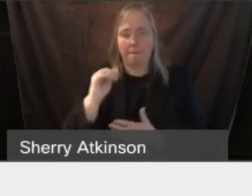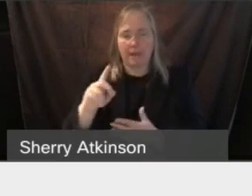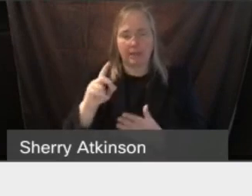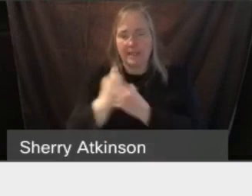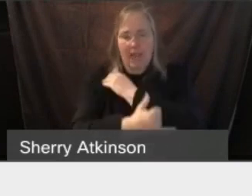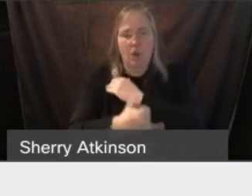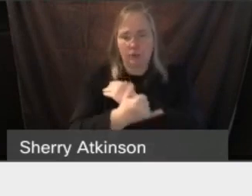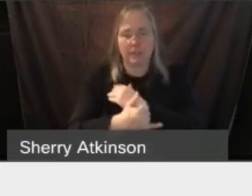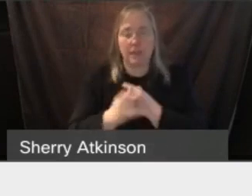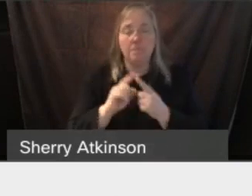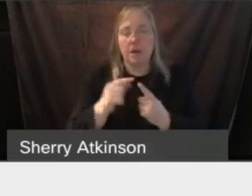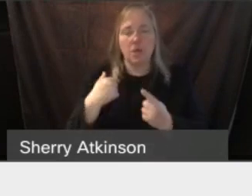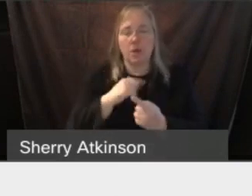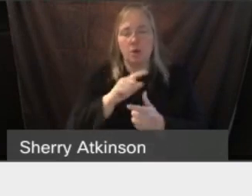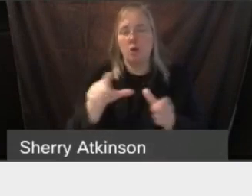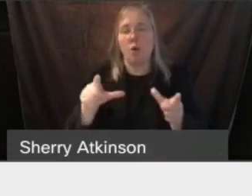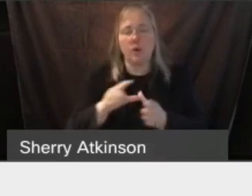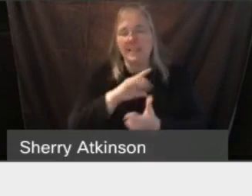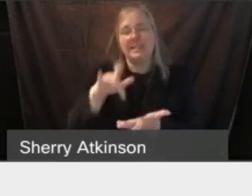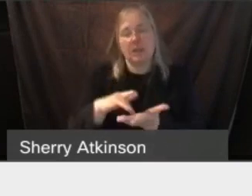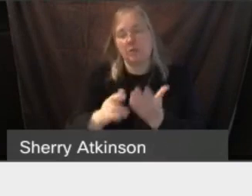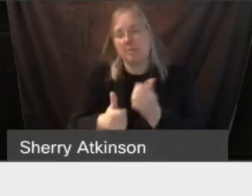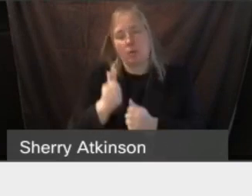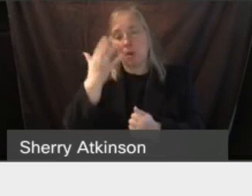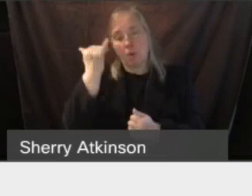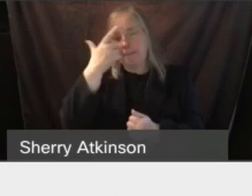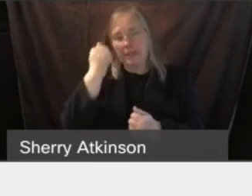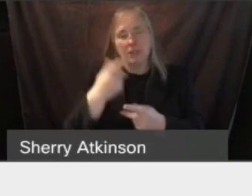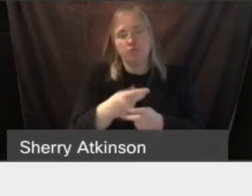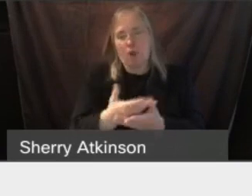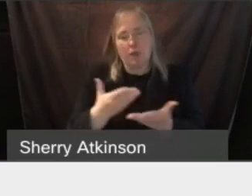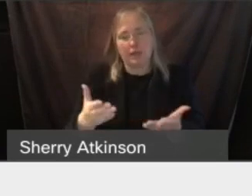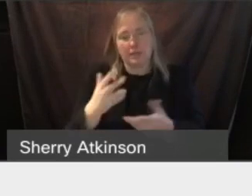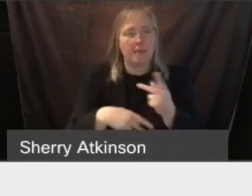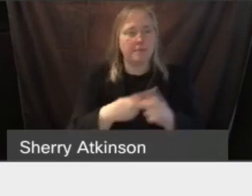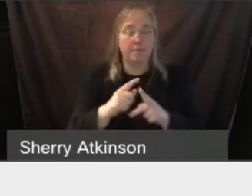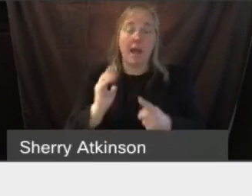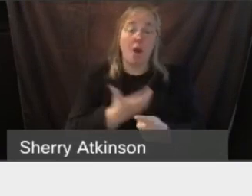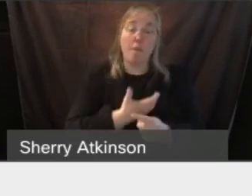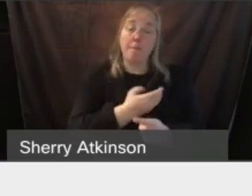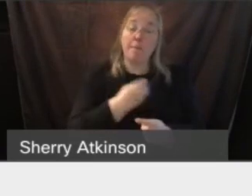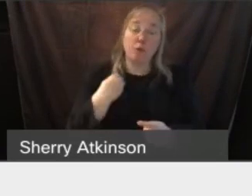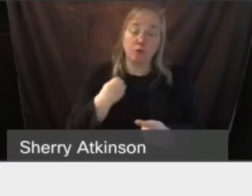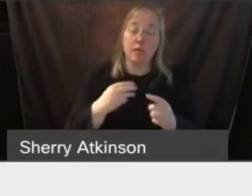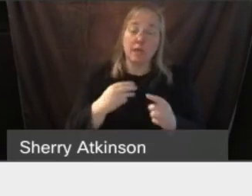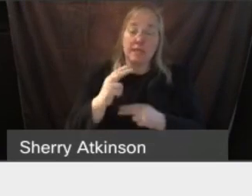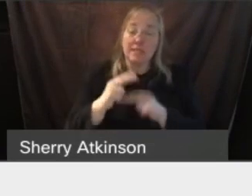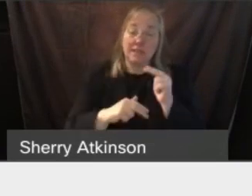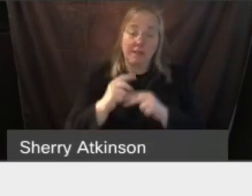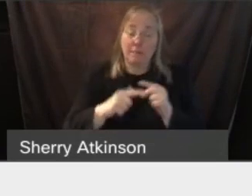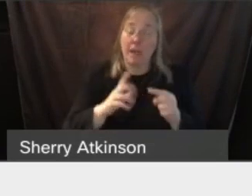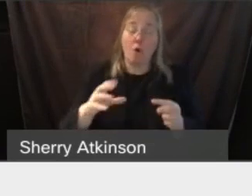we're centrally located for the most part because of the product types. But our members develop and own